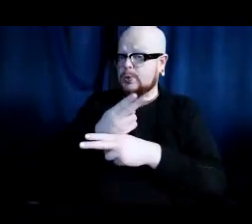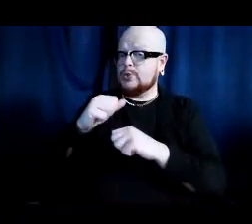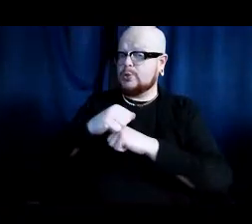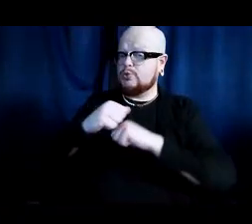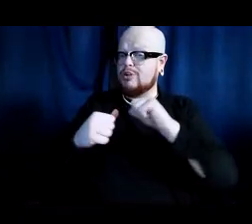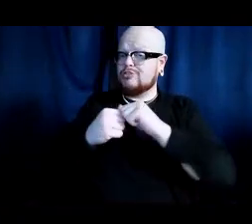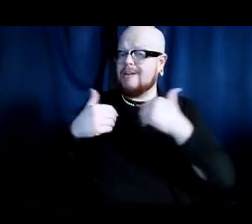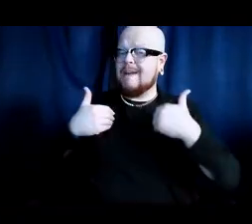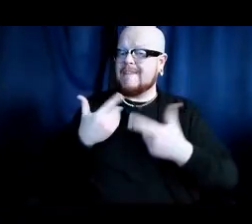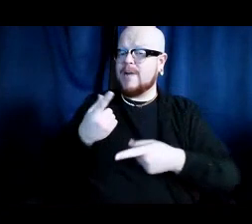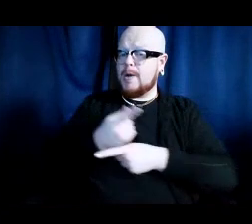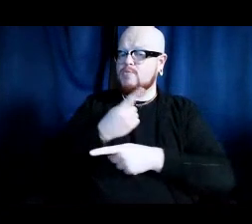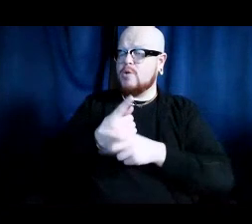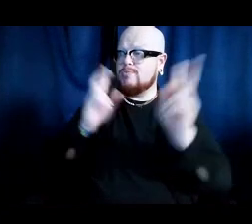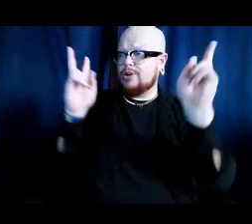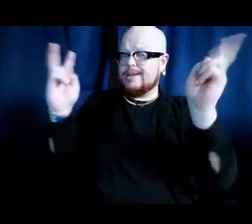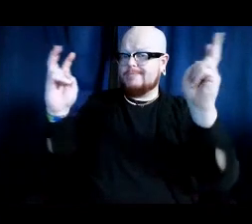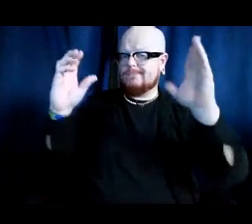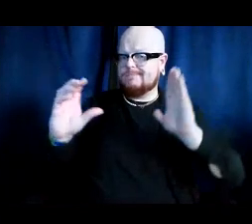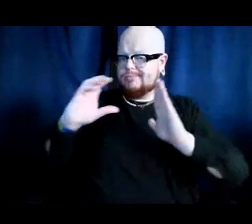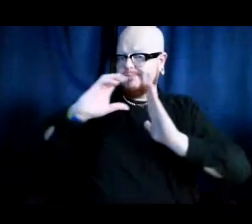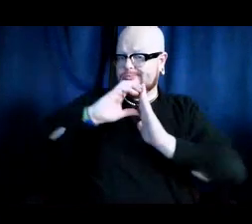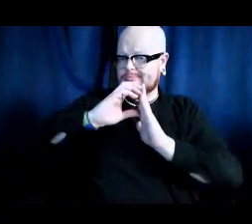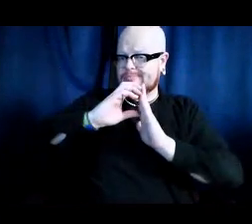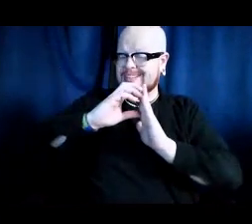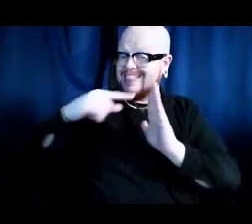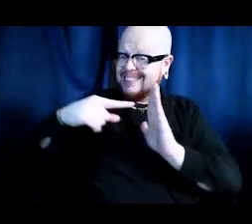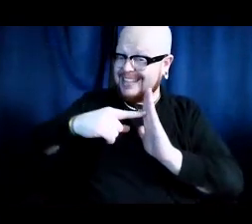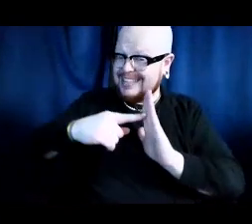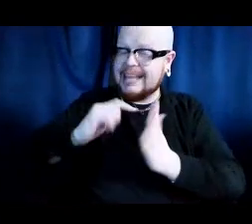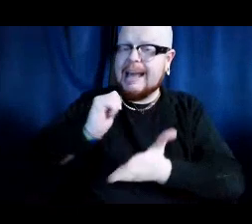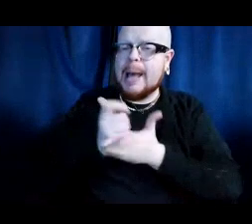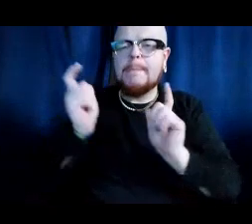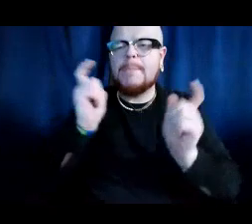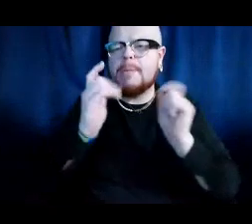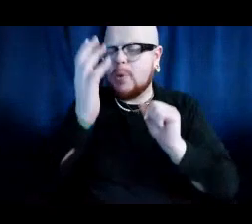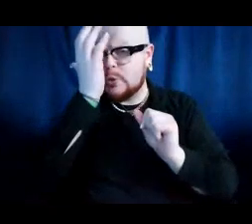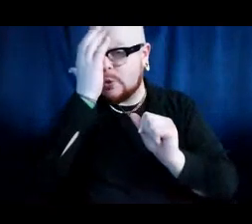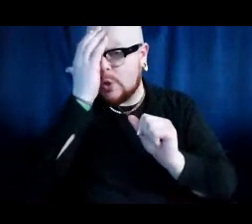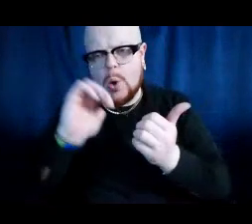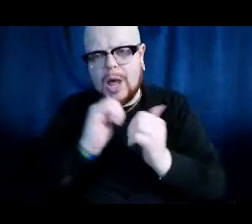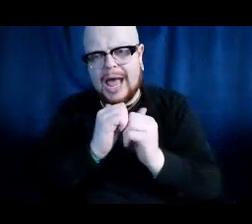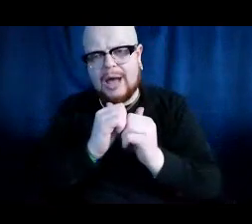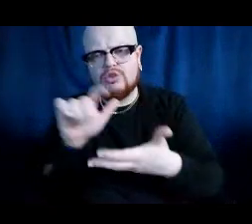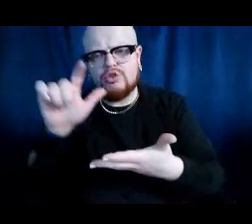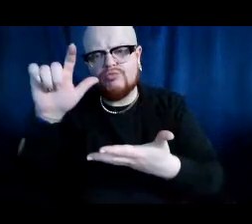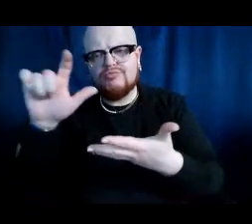signposts guiding users through the information on your website. And why do headings matter?